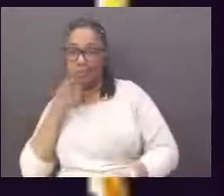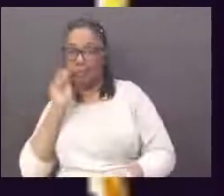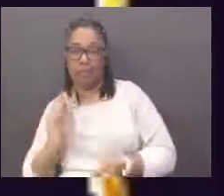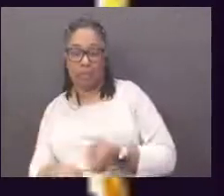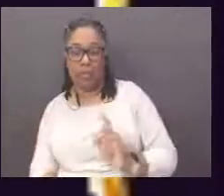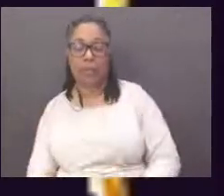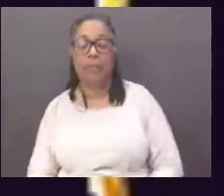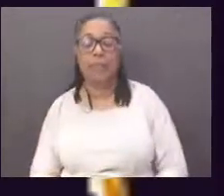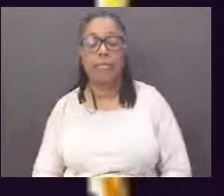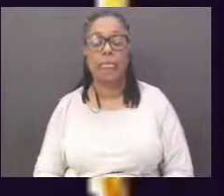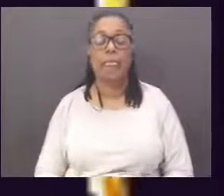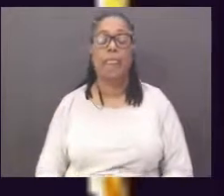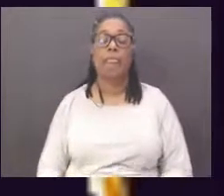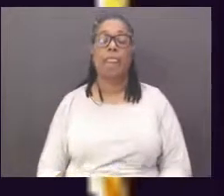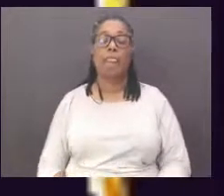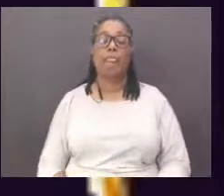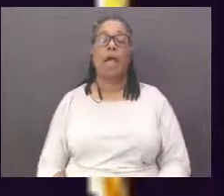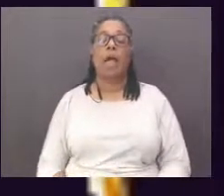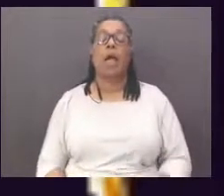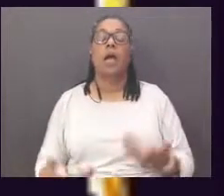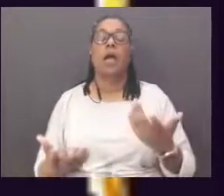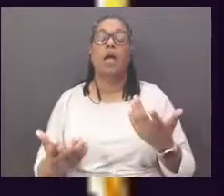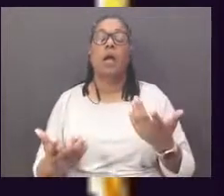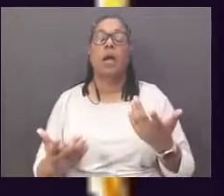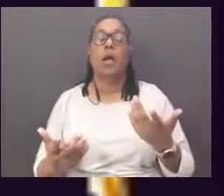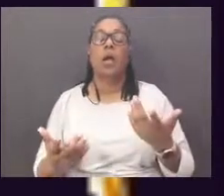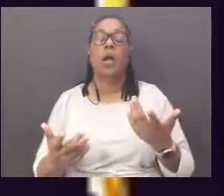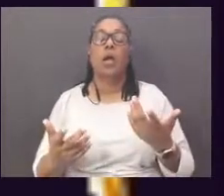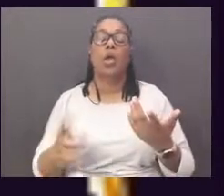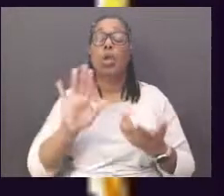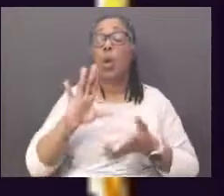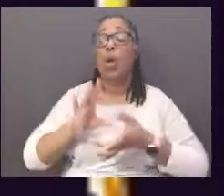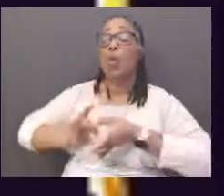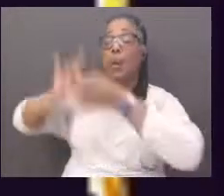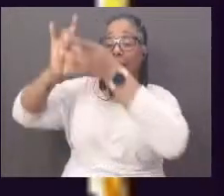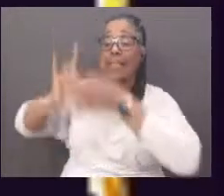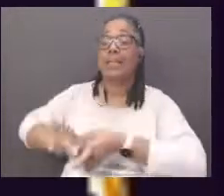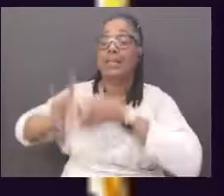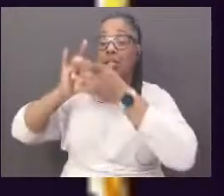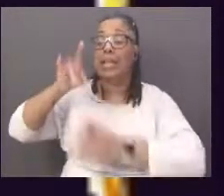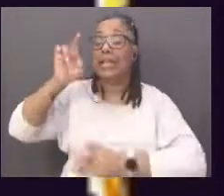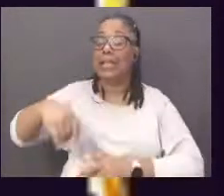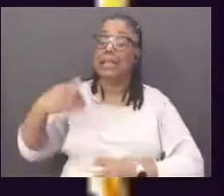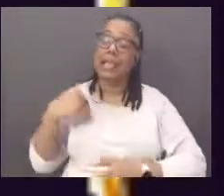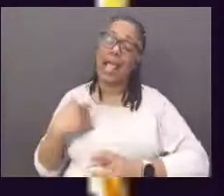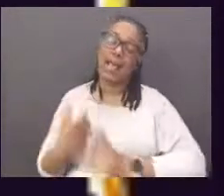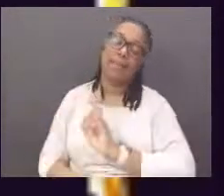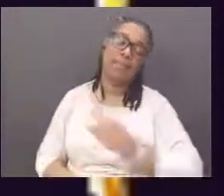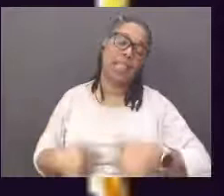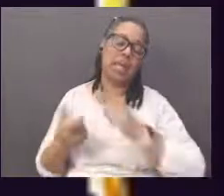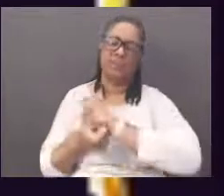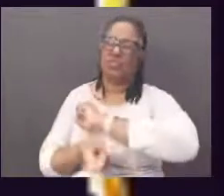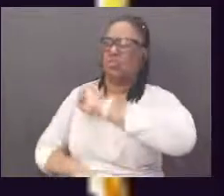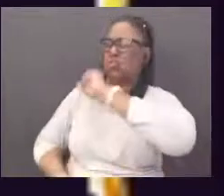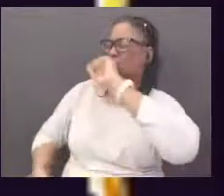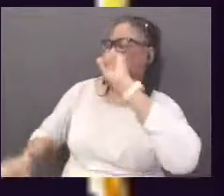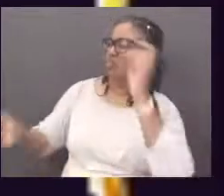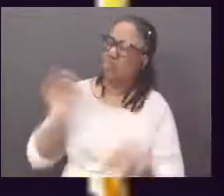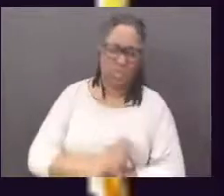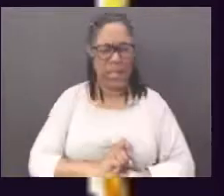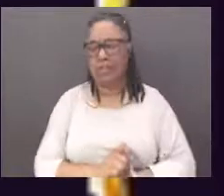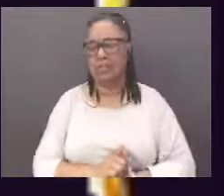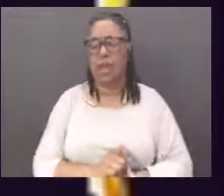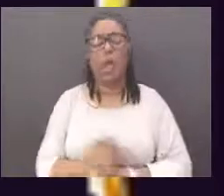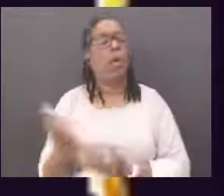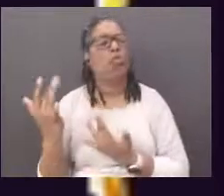in relationship with right now needs to have a life-changing encounter with Jesus today. Don't wait.